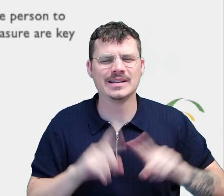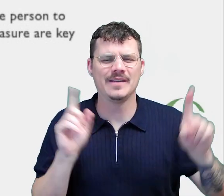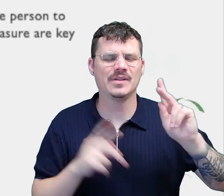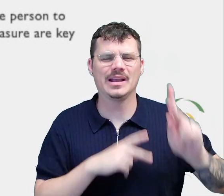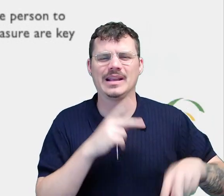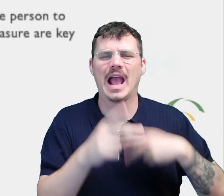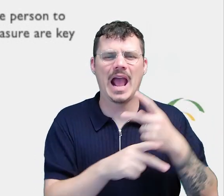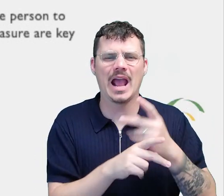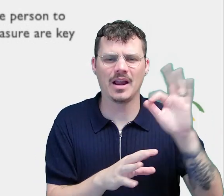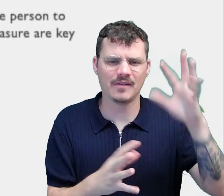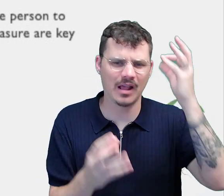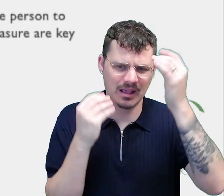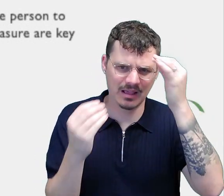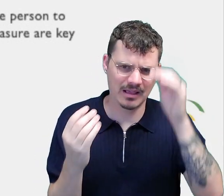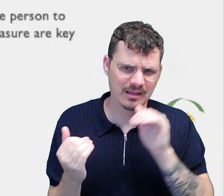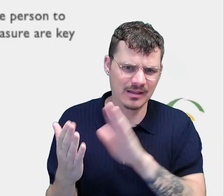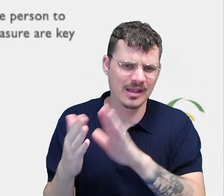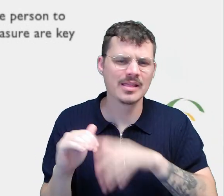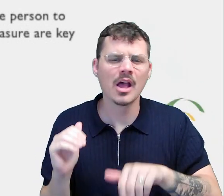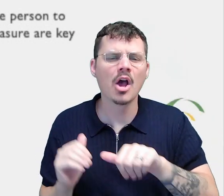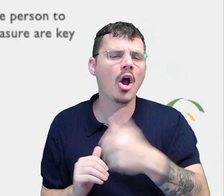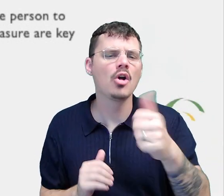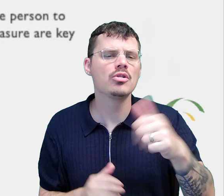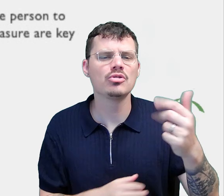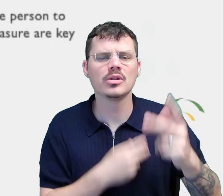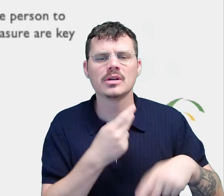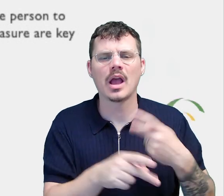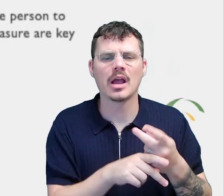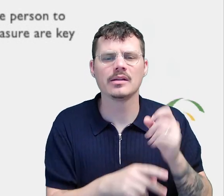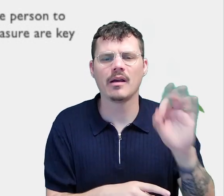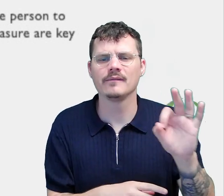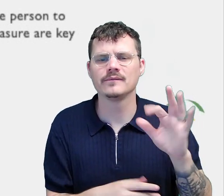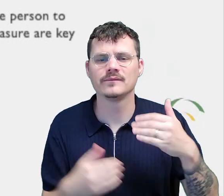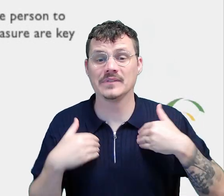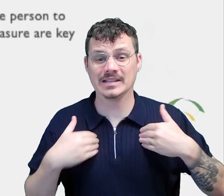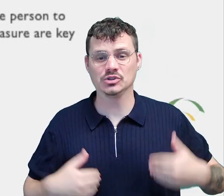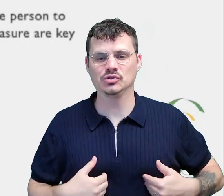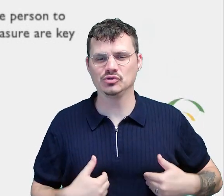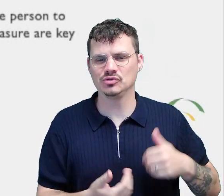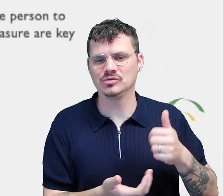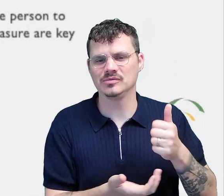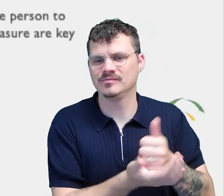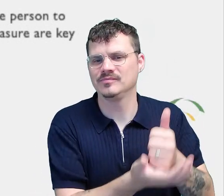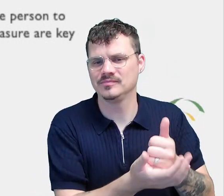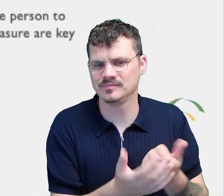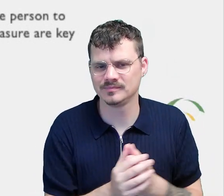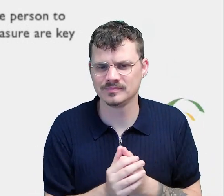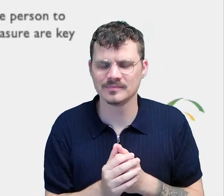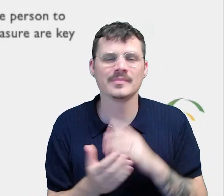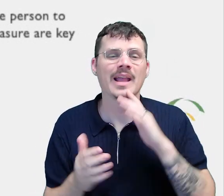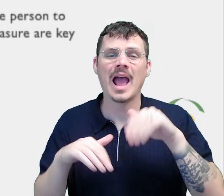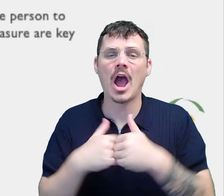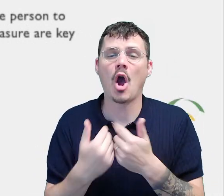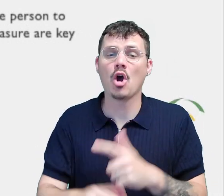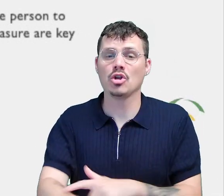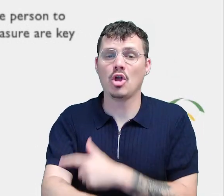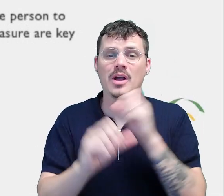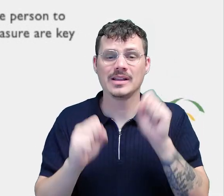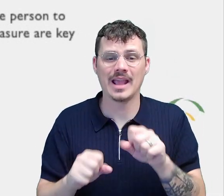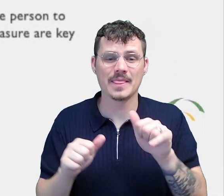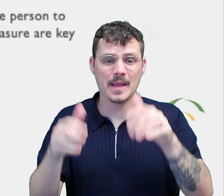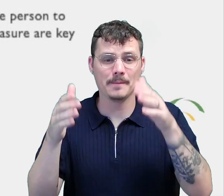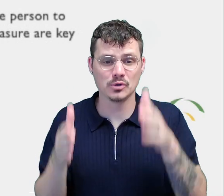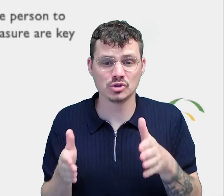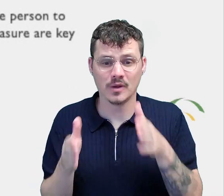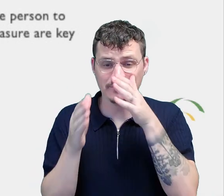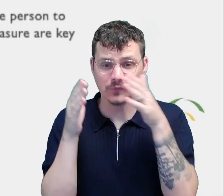an operation than other kinds of physical fitness. How long can the person